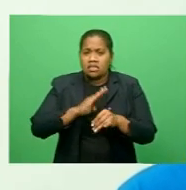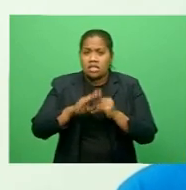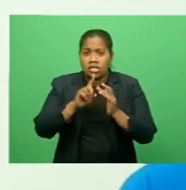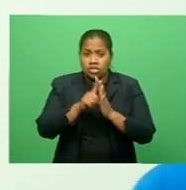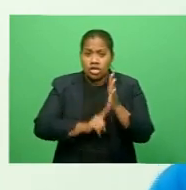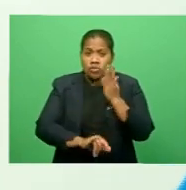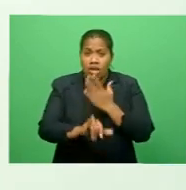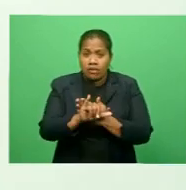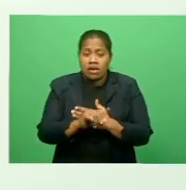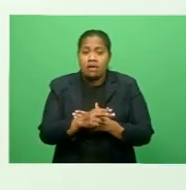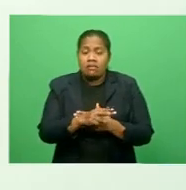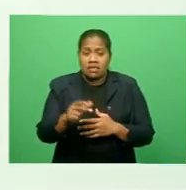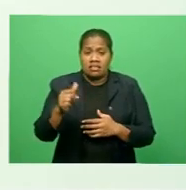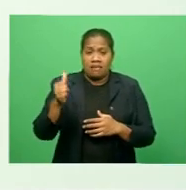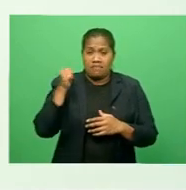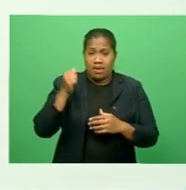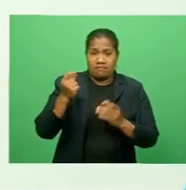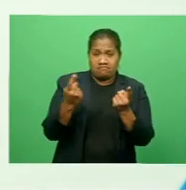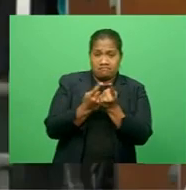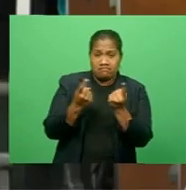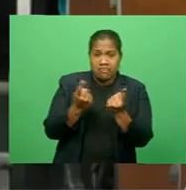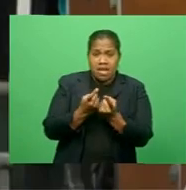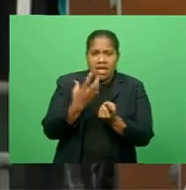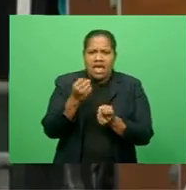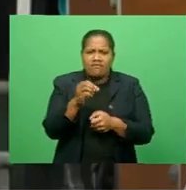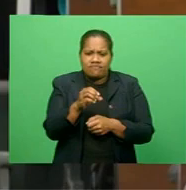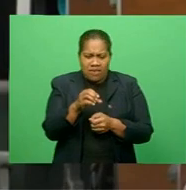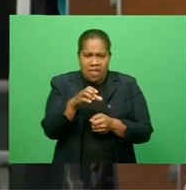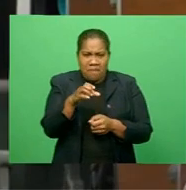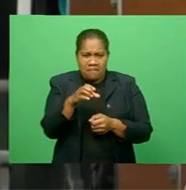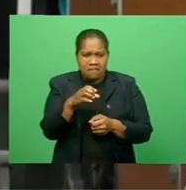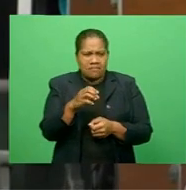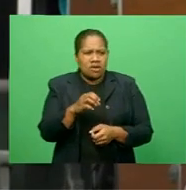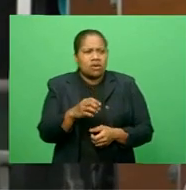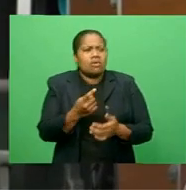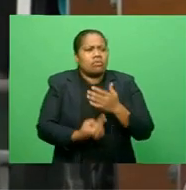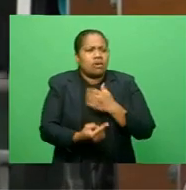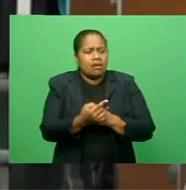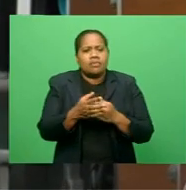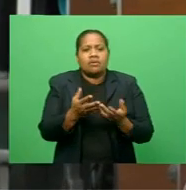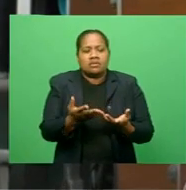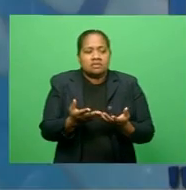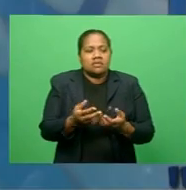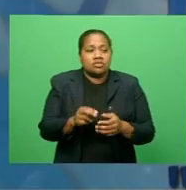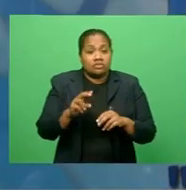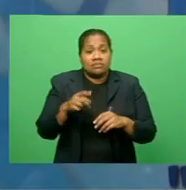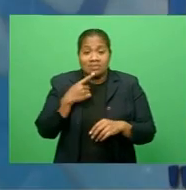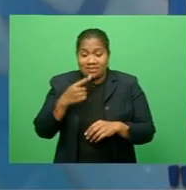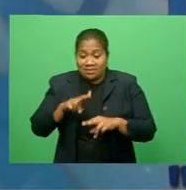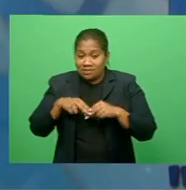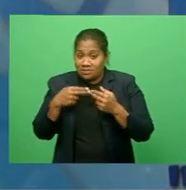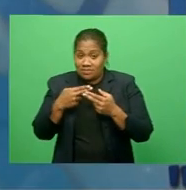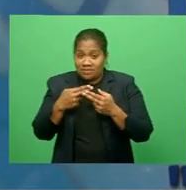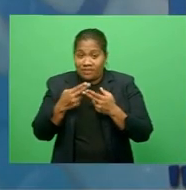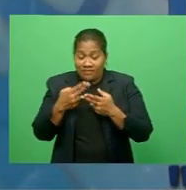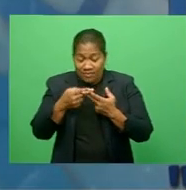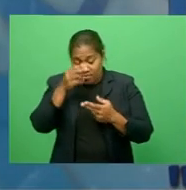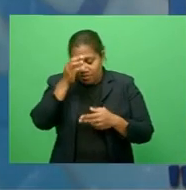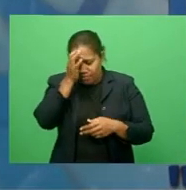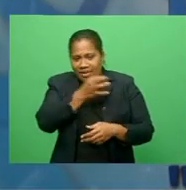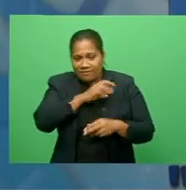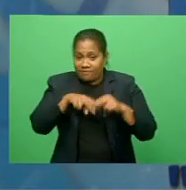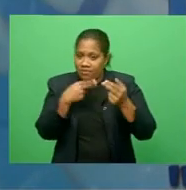the lump got me really stuck on. Narayan believes family support is one thing that has encouraged him to fight the